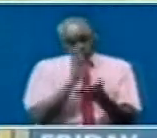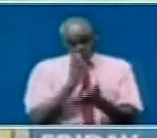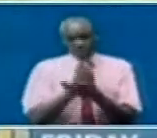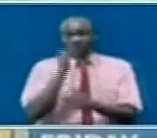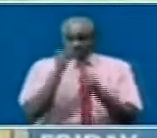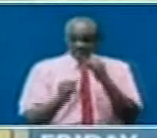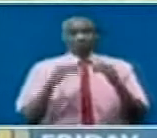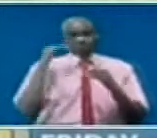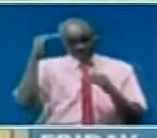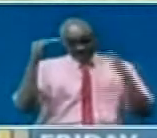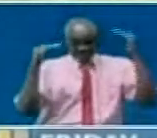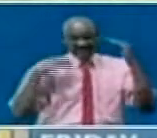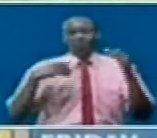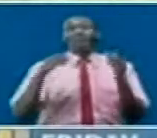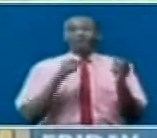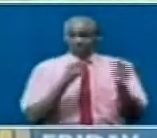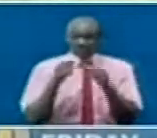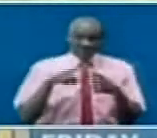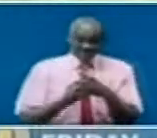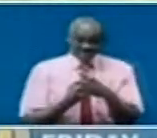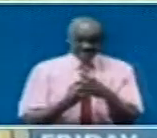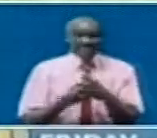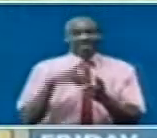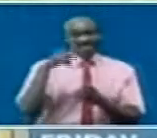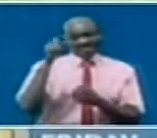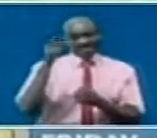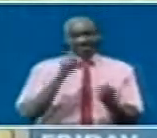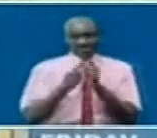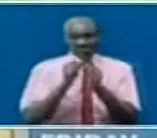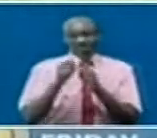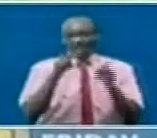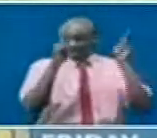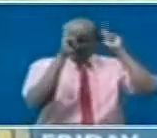as supremacy battle intensifies. Francis Ontomwa, KTN Sports, Kakamega.